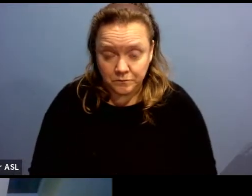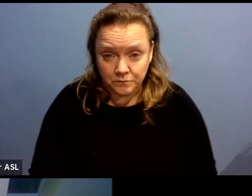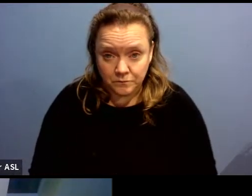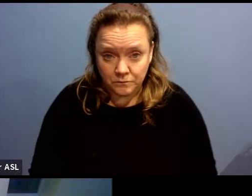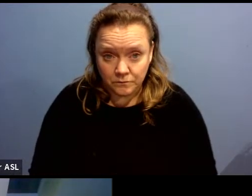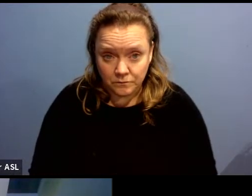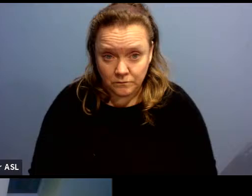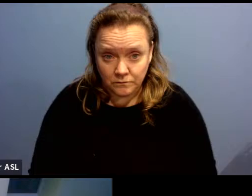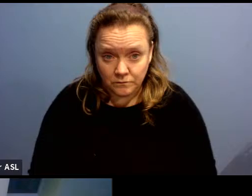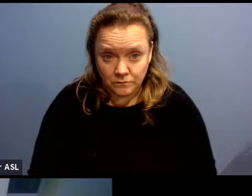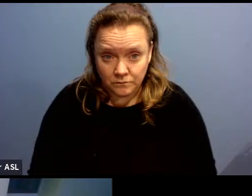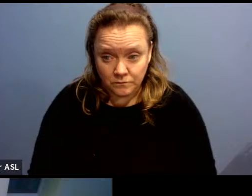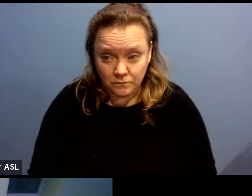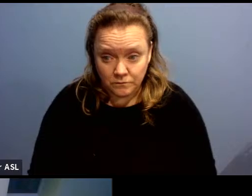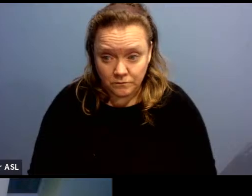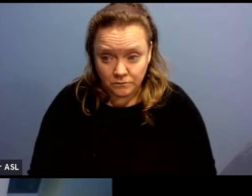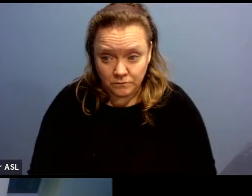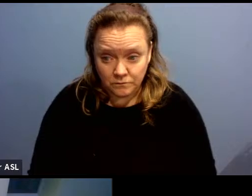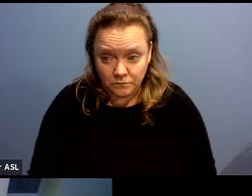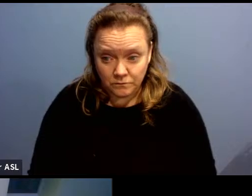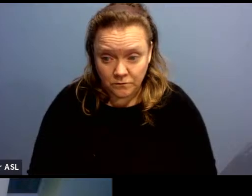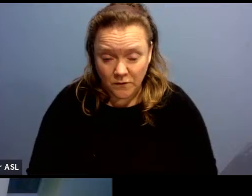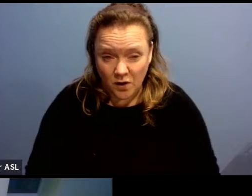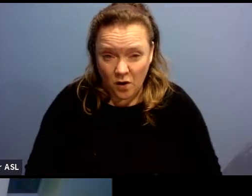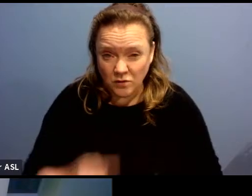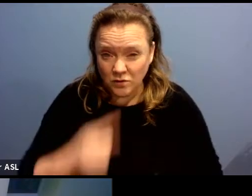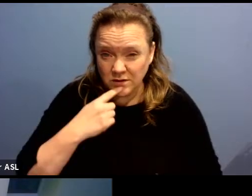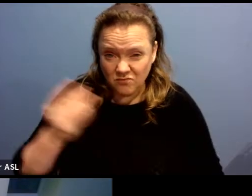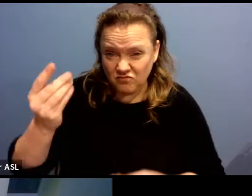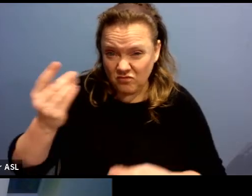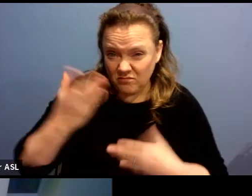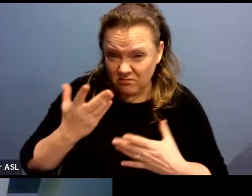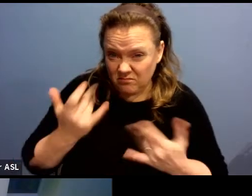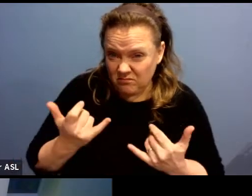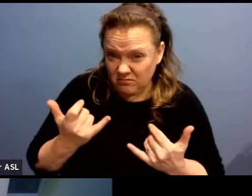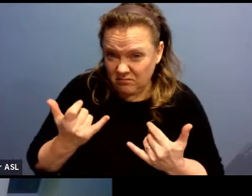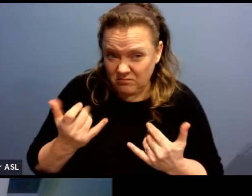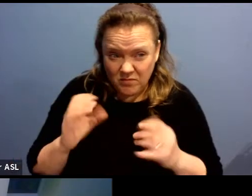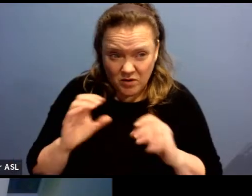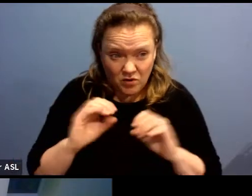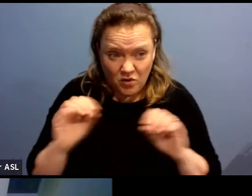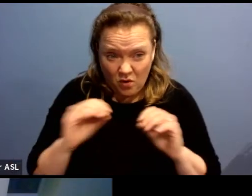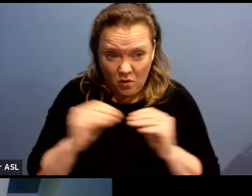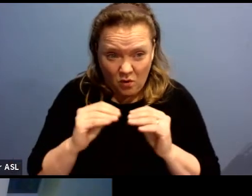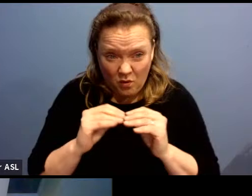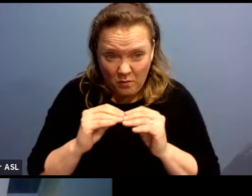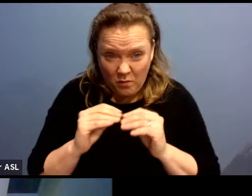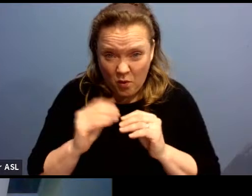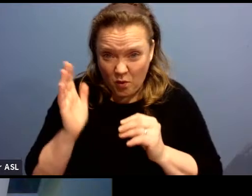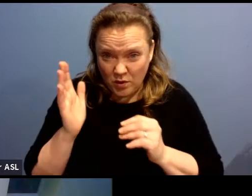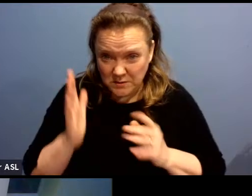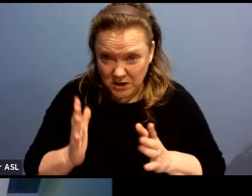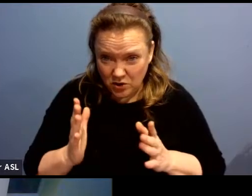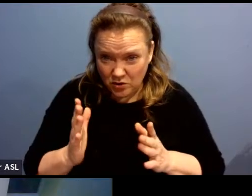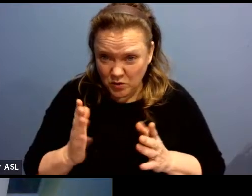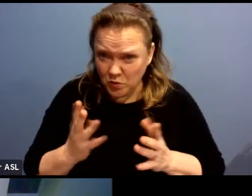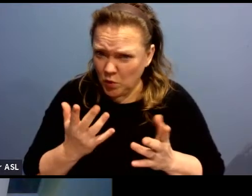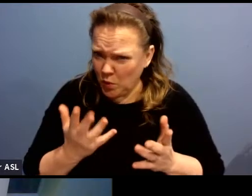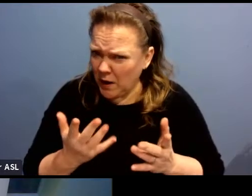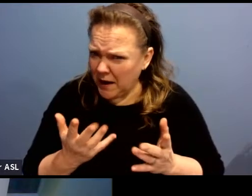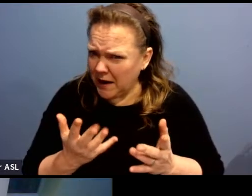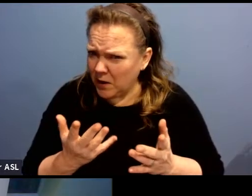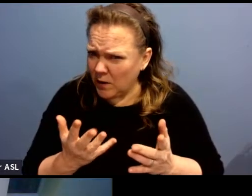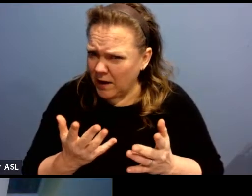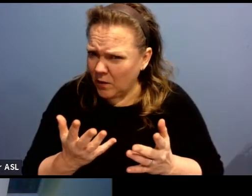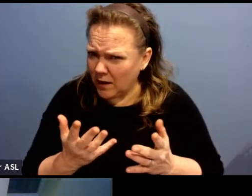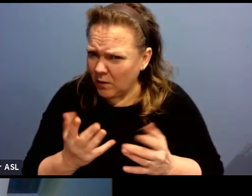And I'm being told that is it for speakers. We will give it just a few seconds here to